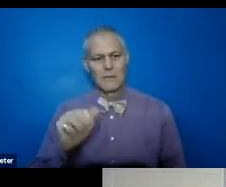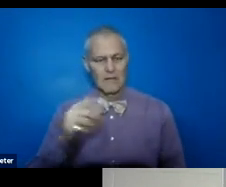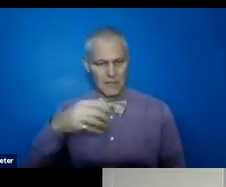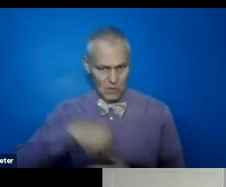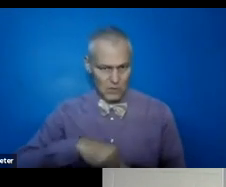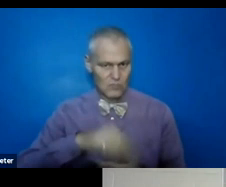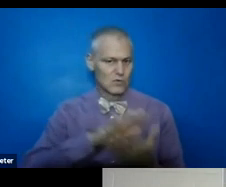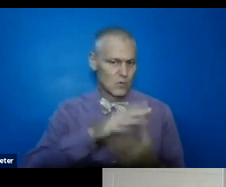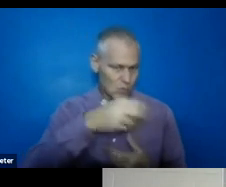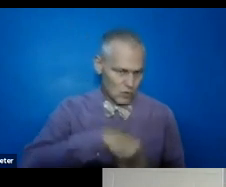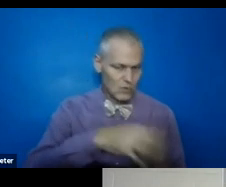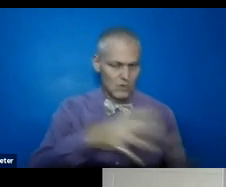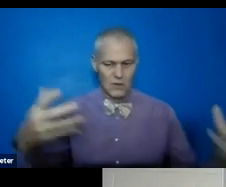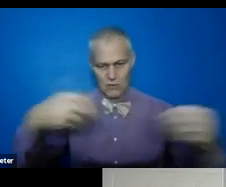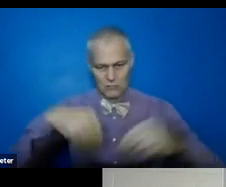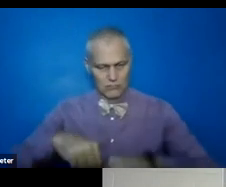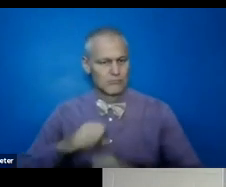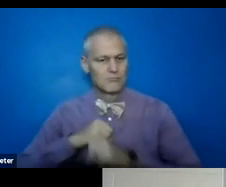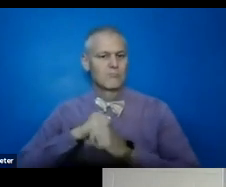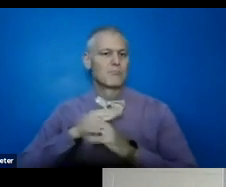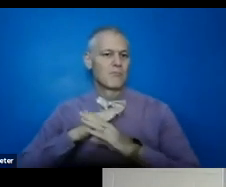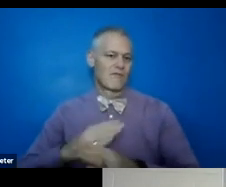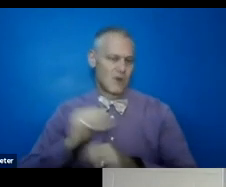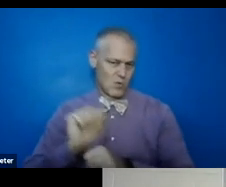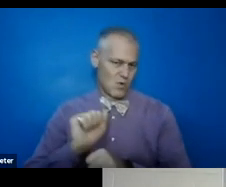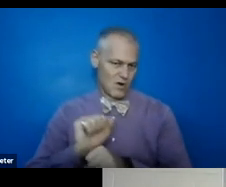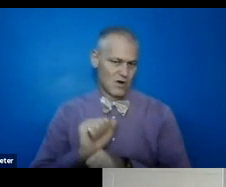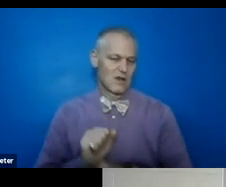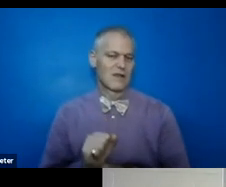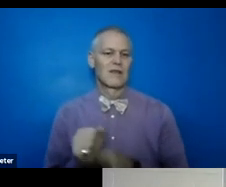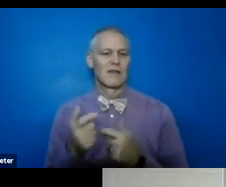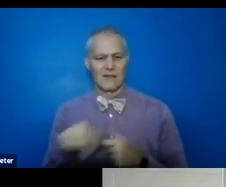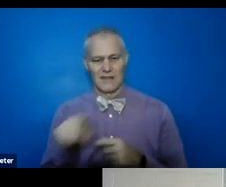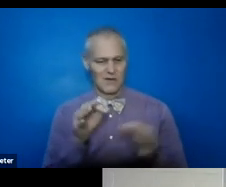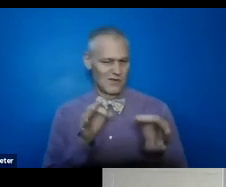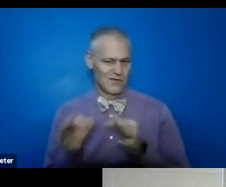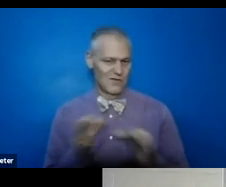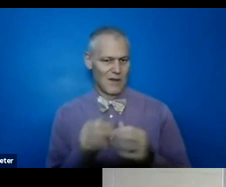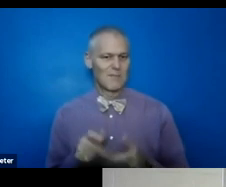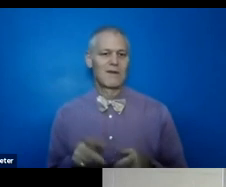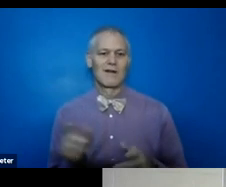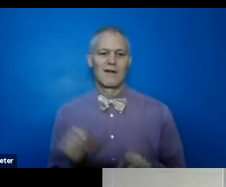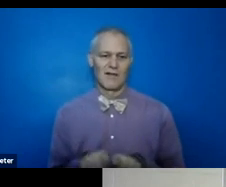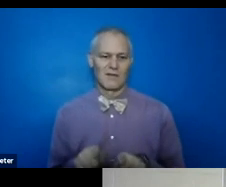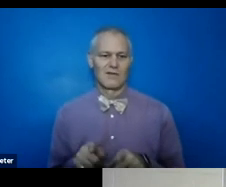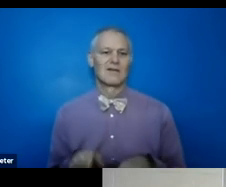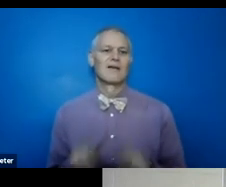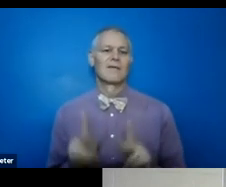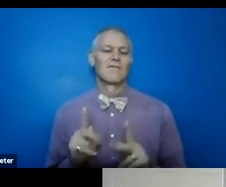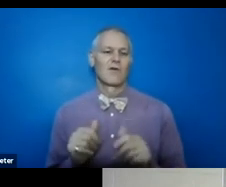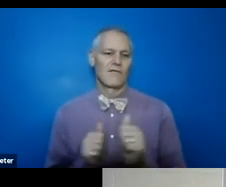school inclusive kinds of like preventative work that we're describing today that would also allow for consistent